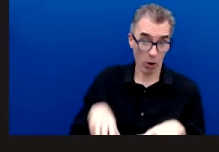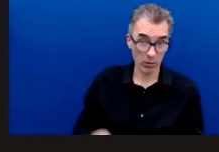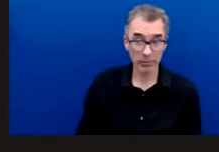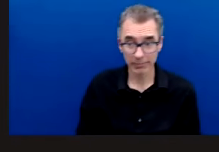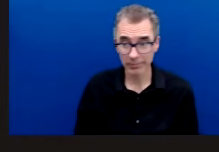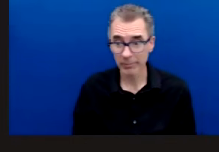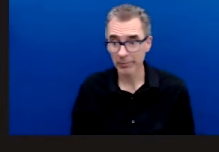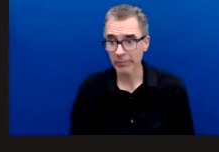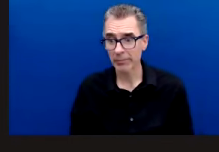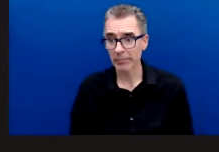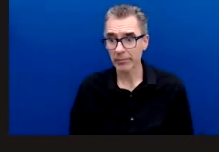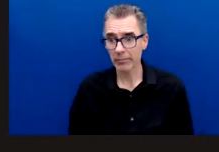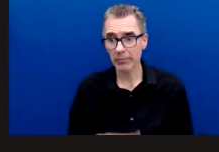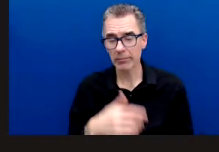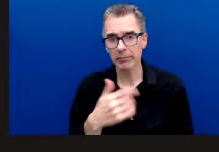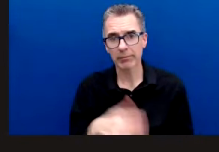Wow. That is